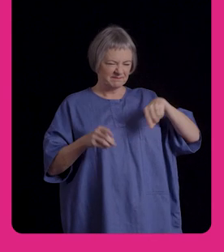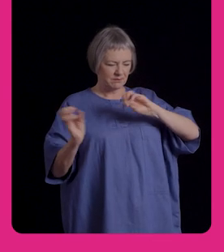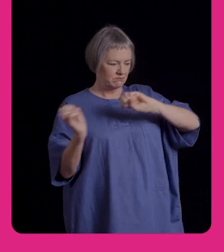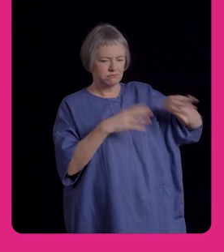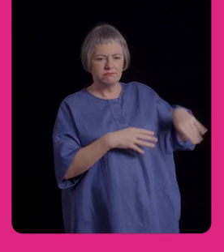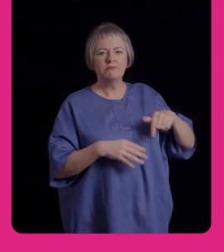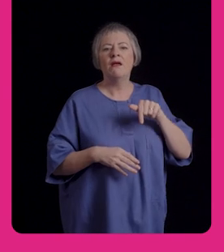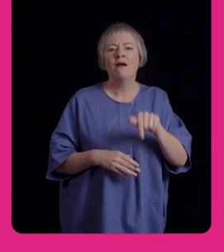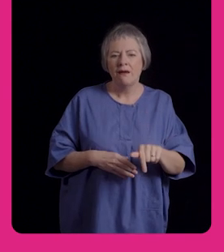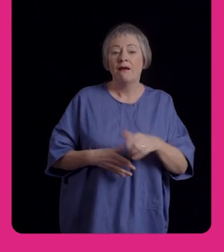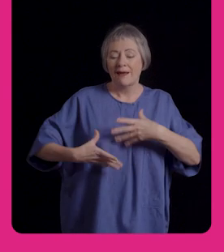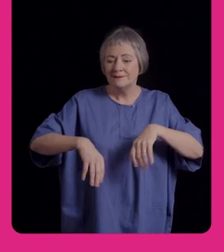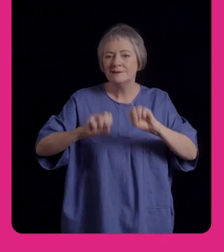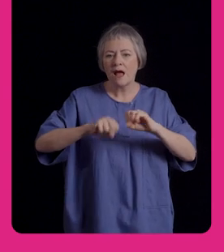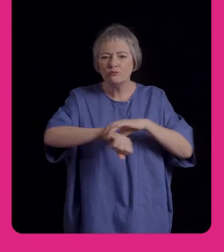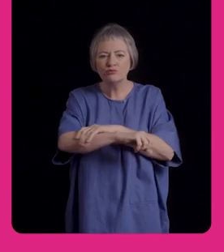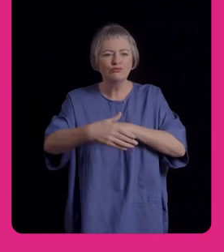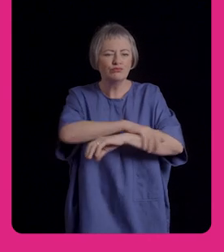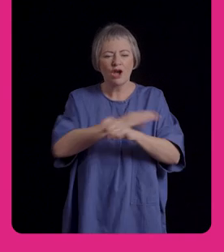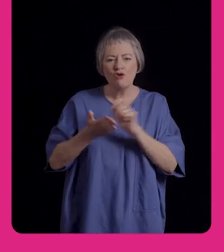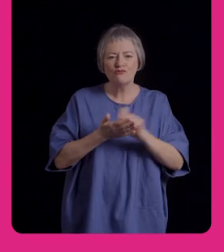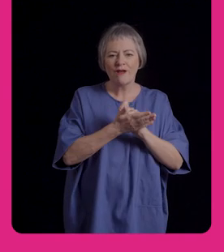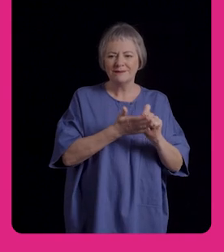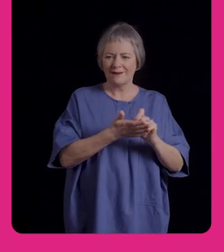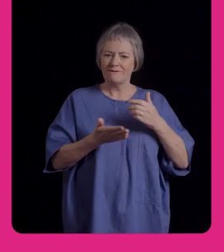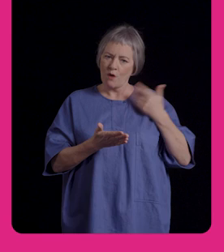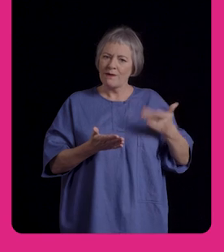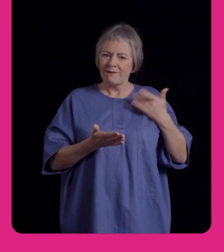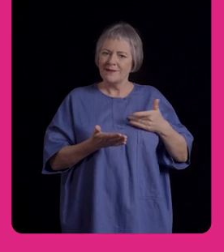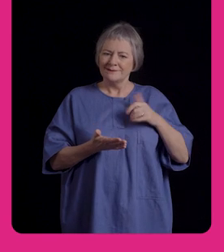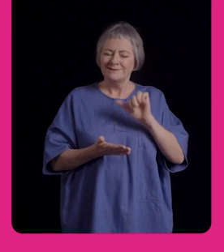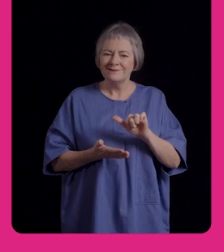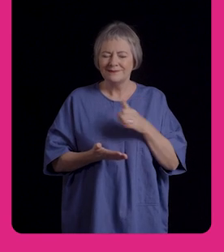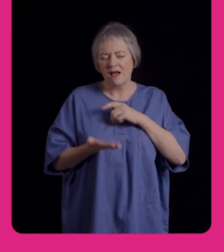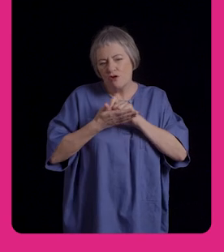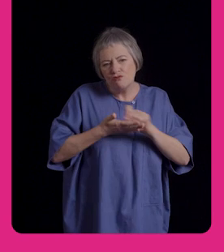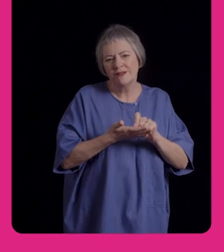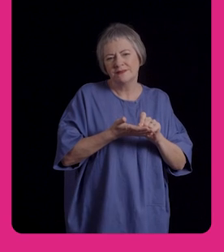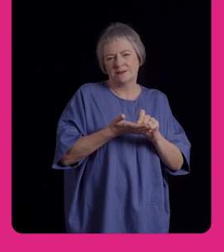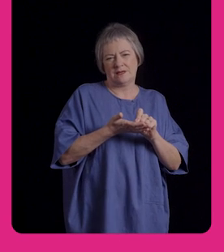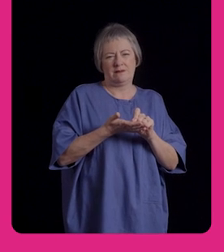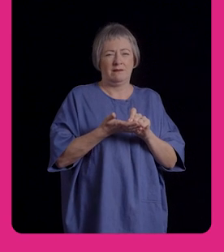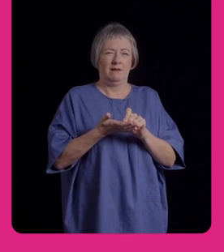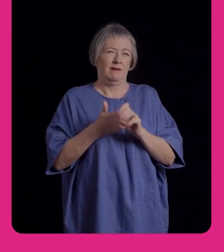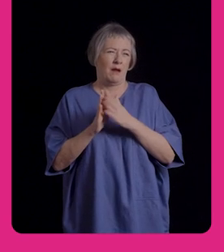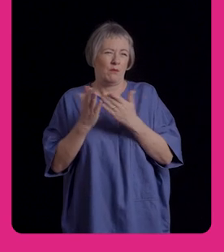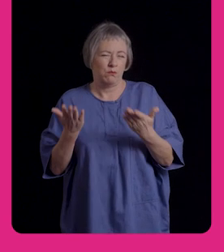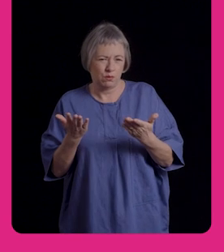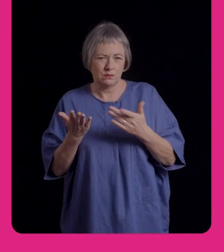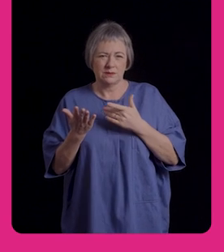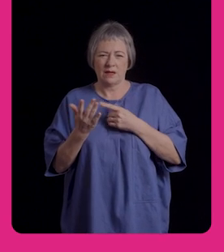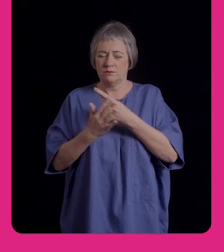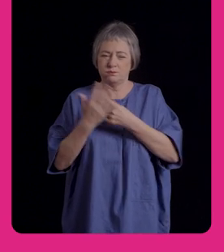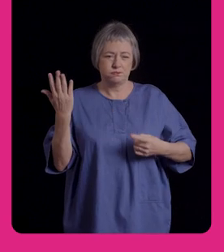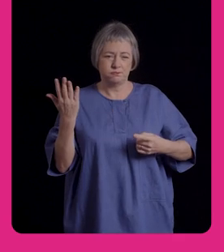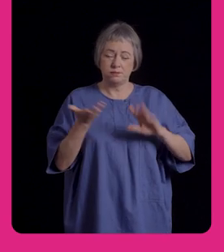decided to drop all of that nonsense and start writing for a living instead. I've written books like